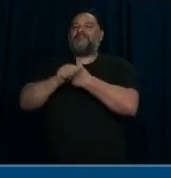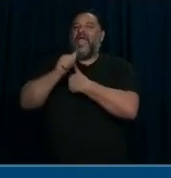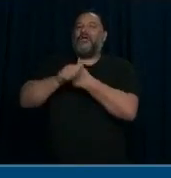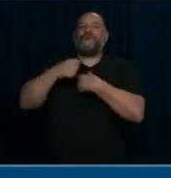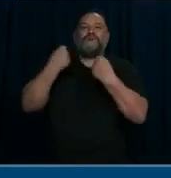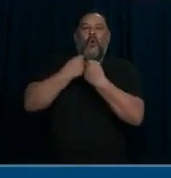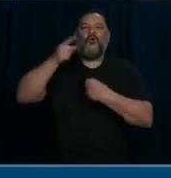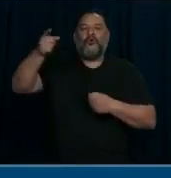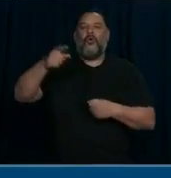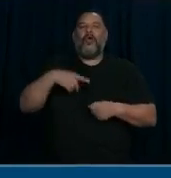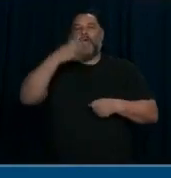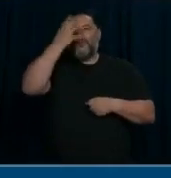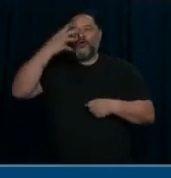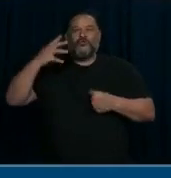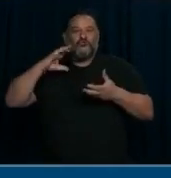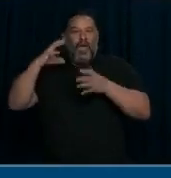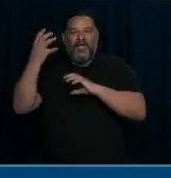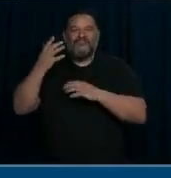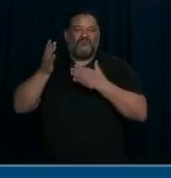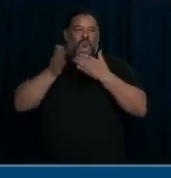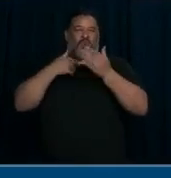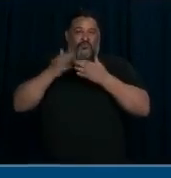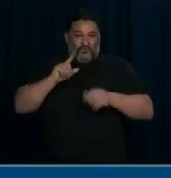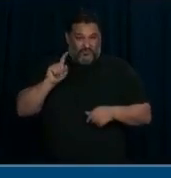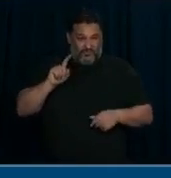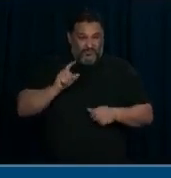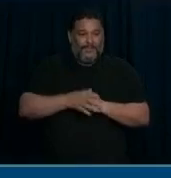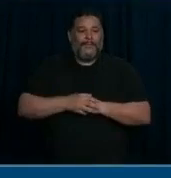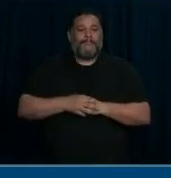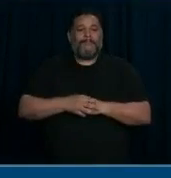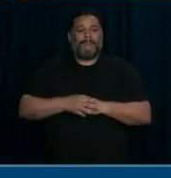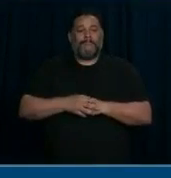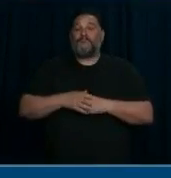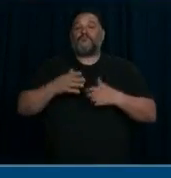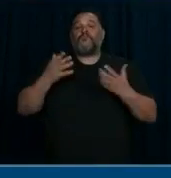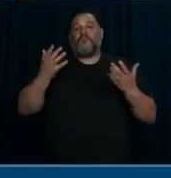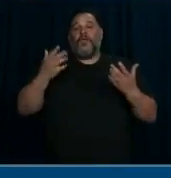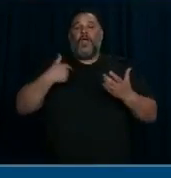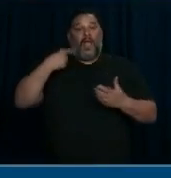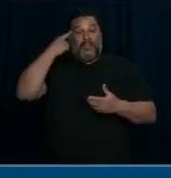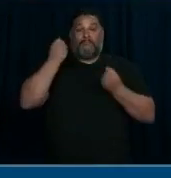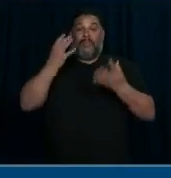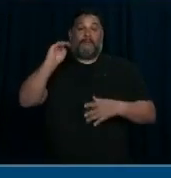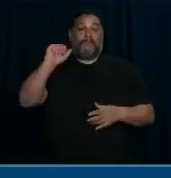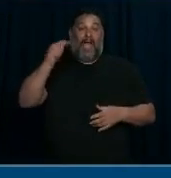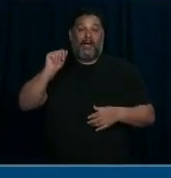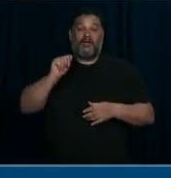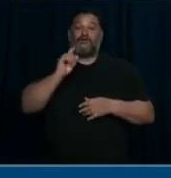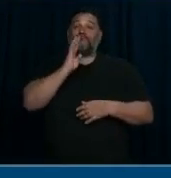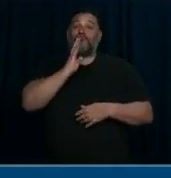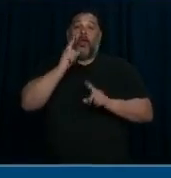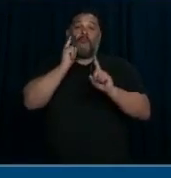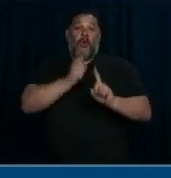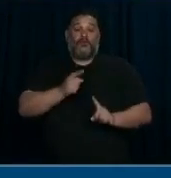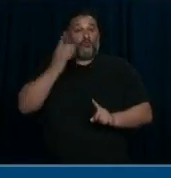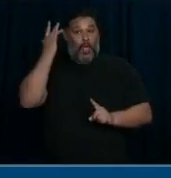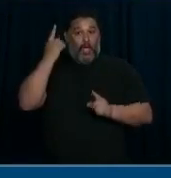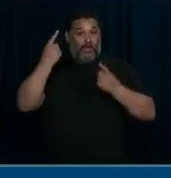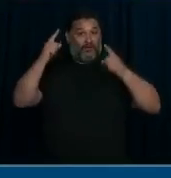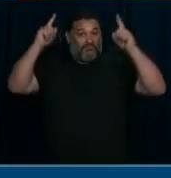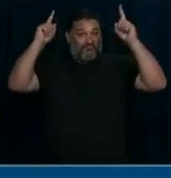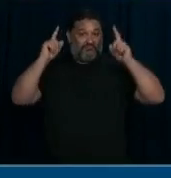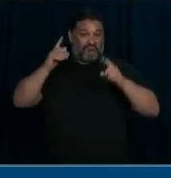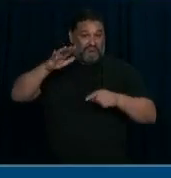an immigration crisis, whatever it may be? Well, I think, right, a lot of the MAGA talking points, the reason it's been fairly successful is